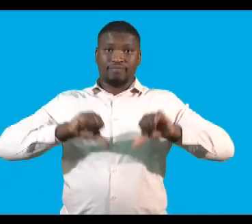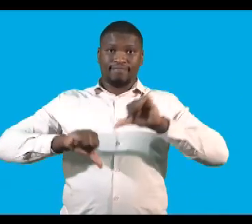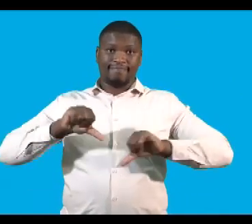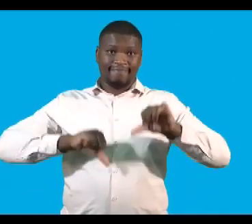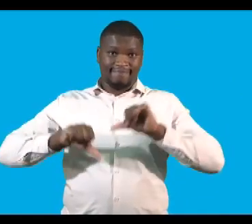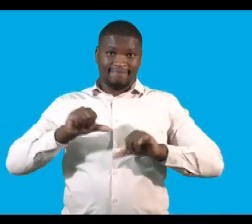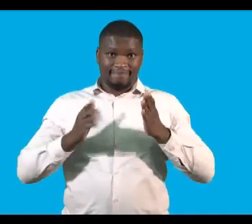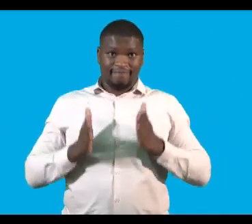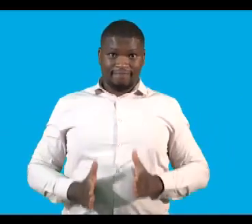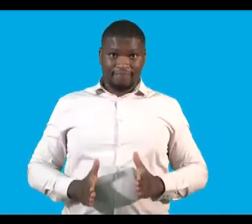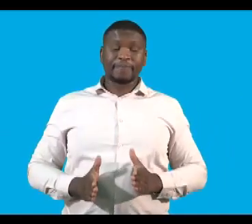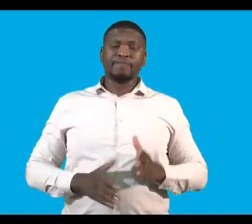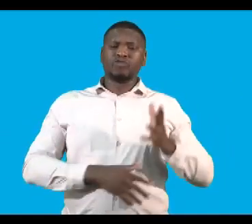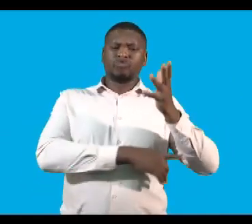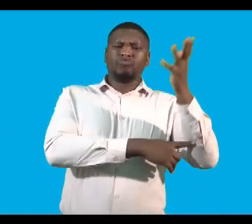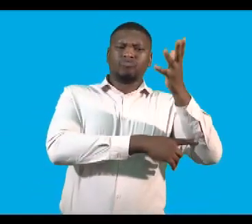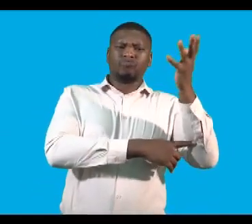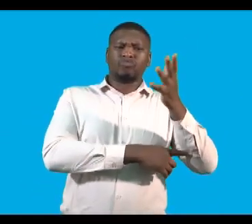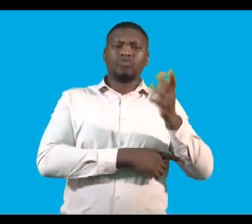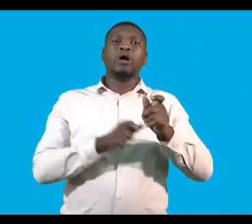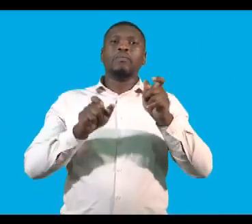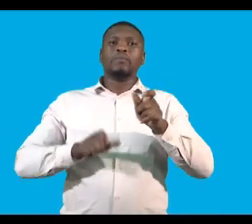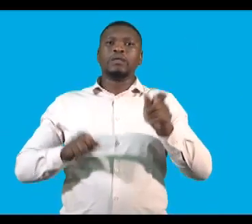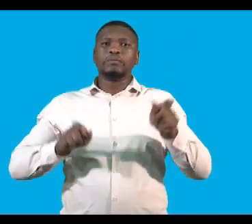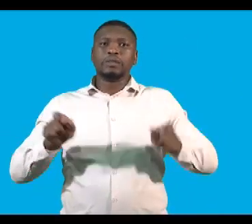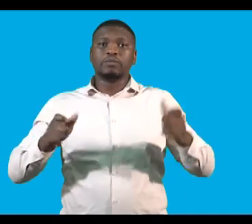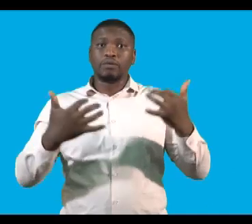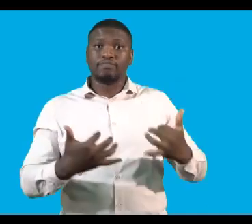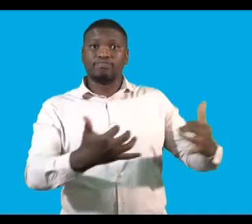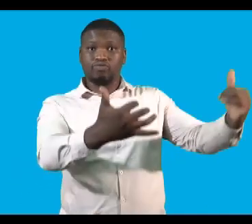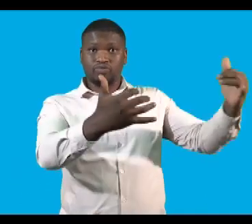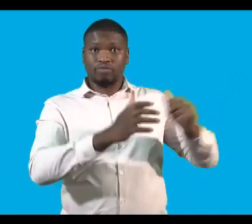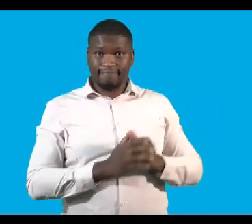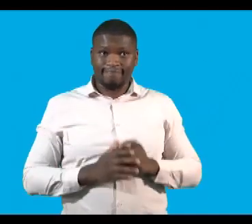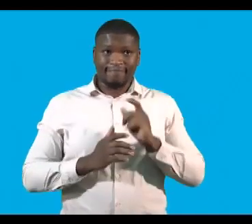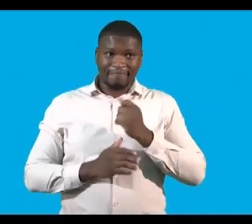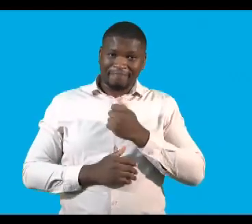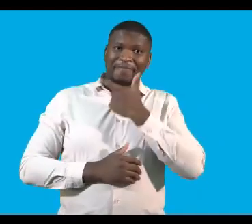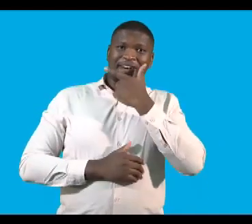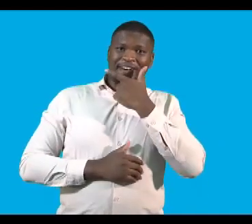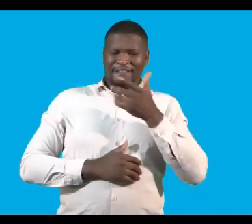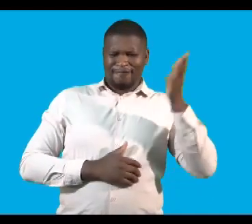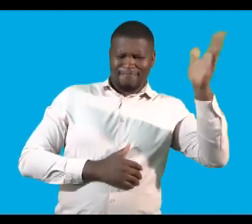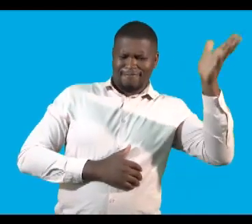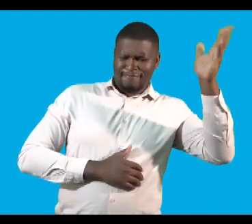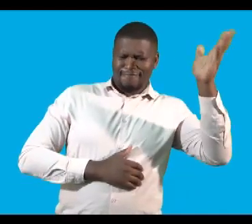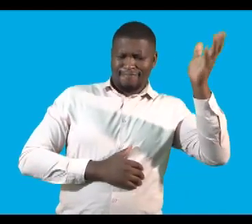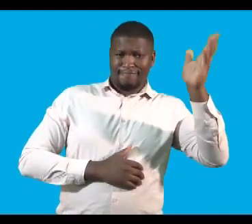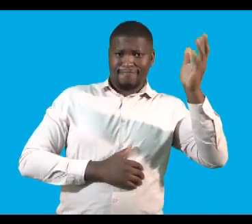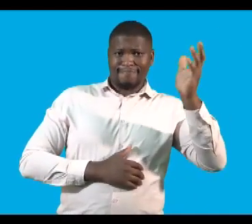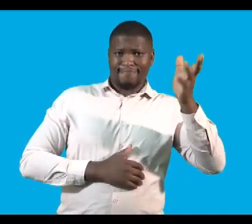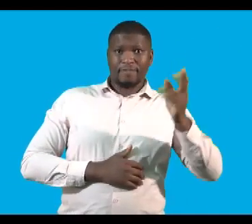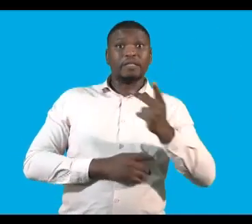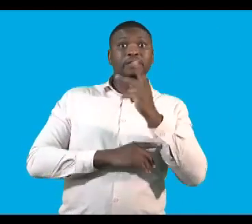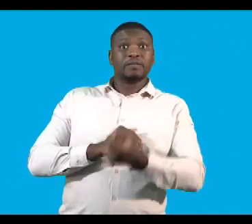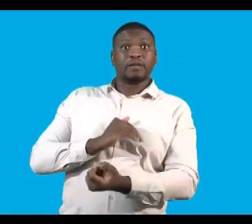lab coat, and then a crowd in the audience listening to him. He's smiling, and then the setting, you can